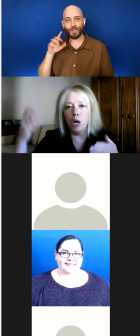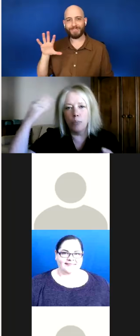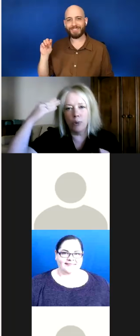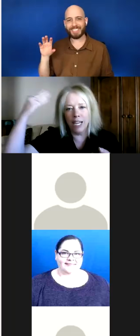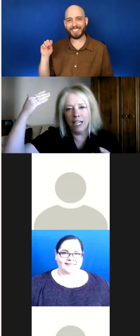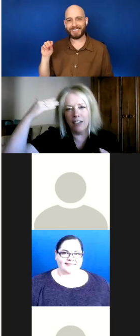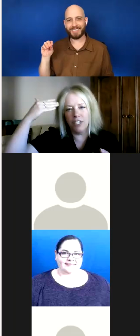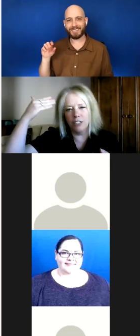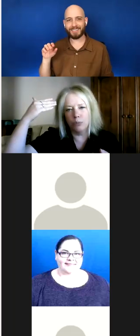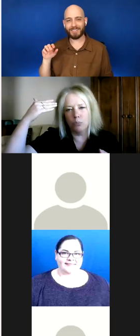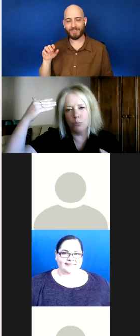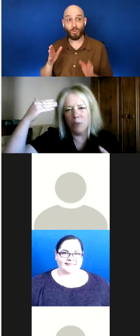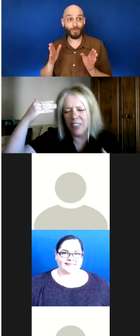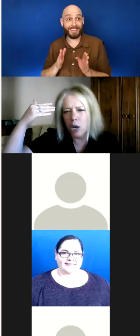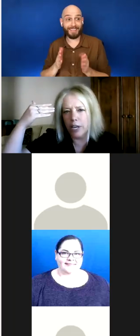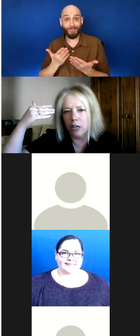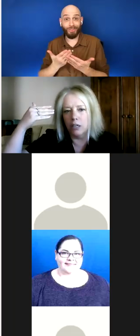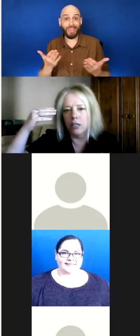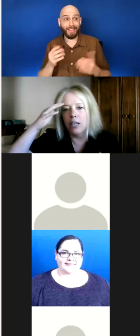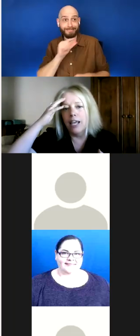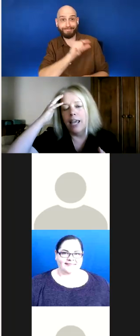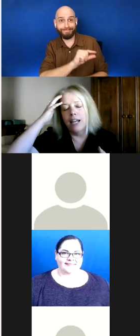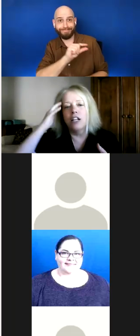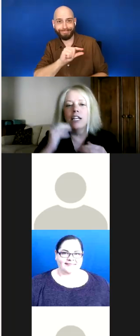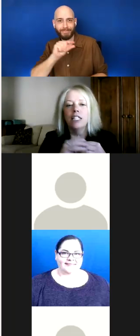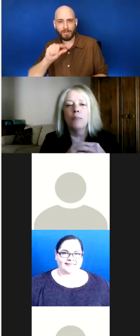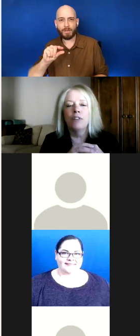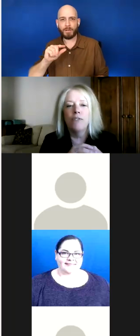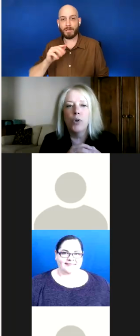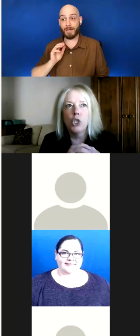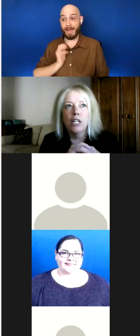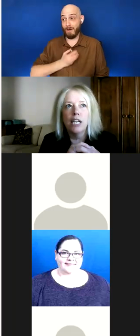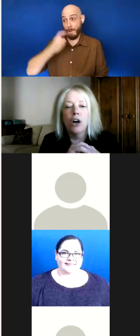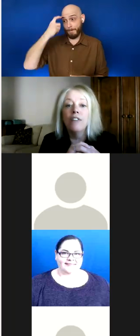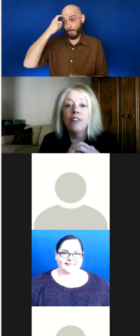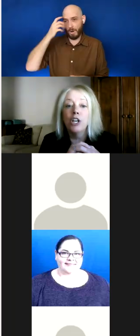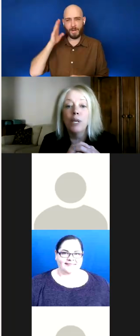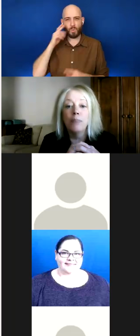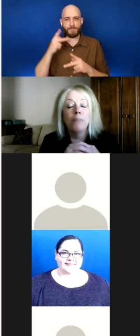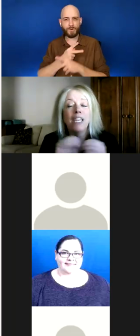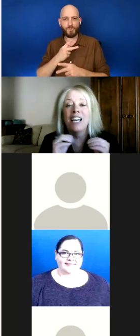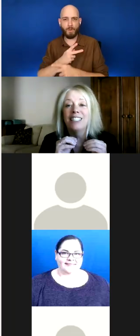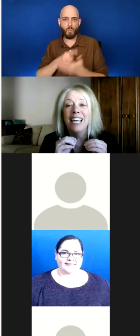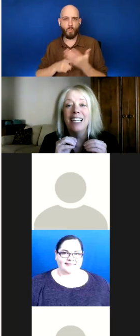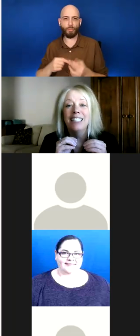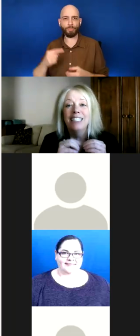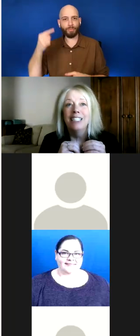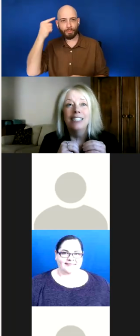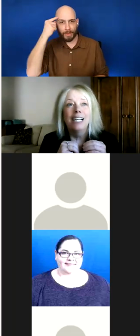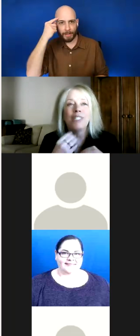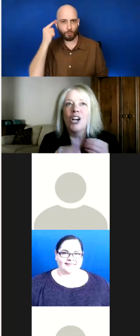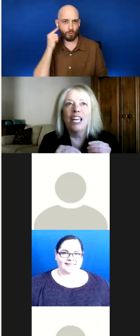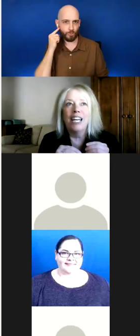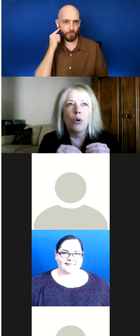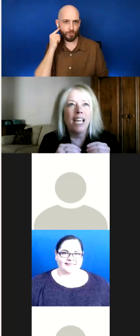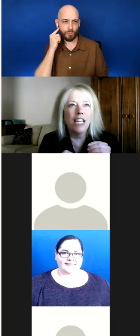things, our brain gives us what we think we heard. And a lot of times, unfortunately, hard of hearing people may not say,